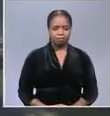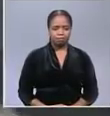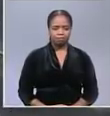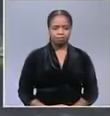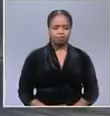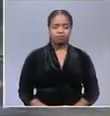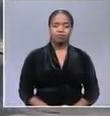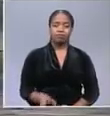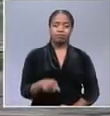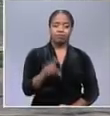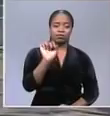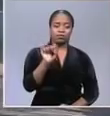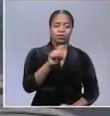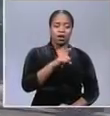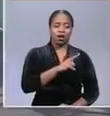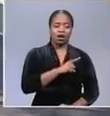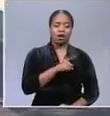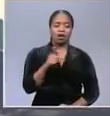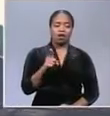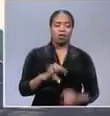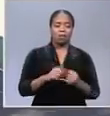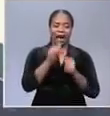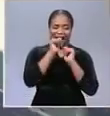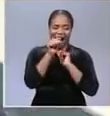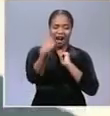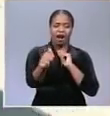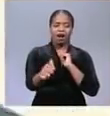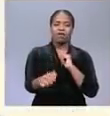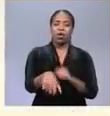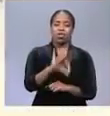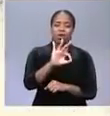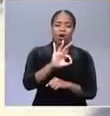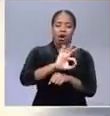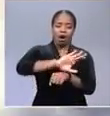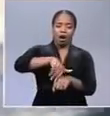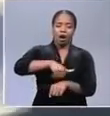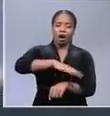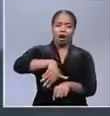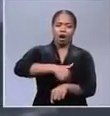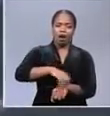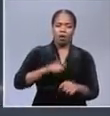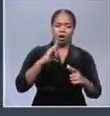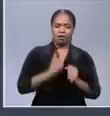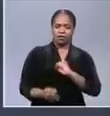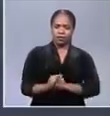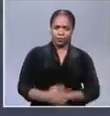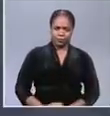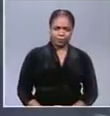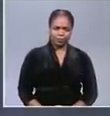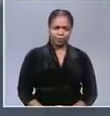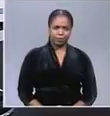This domestic violence suspect was on the run for over 3 hours. We'll tell you how it ends.